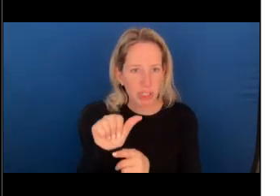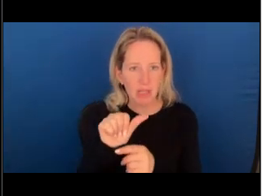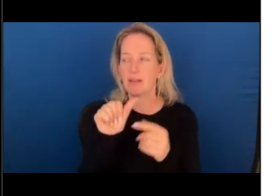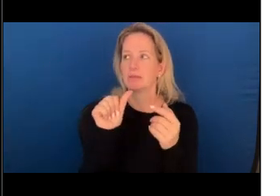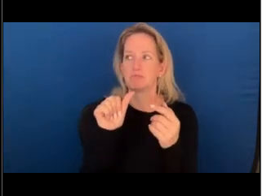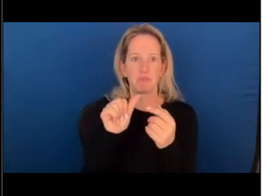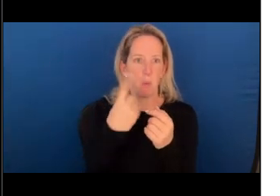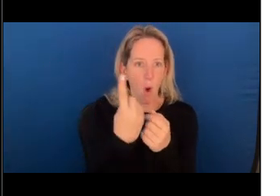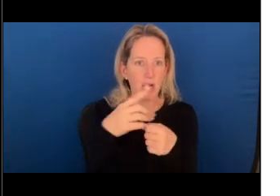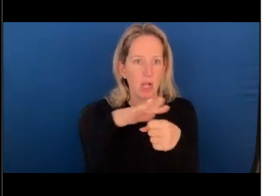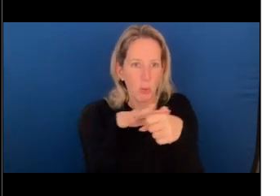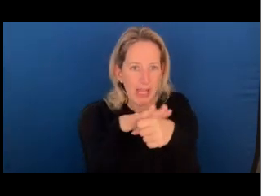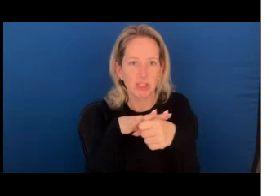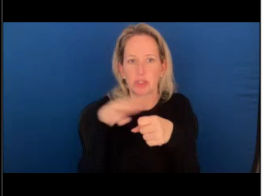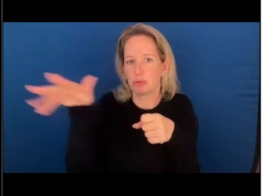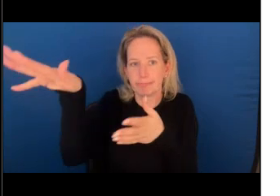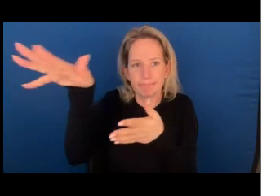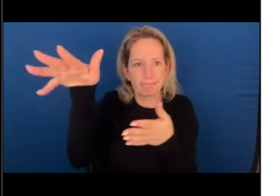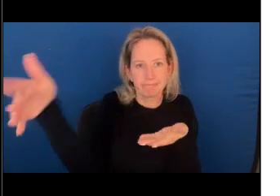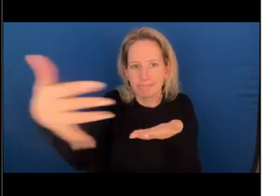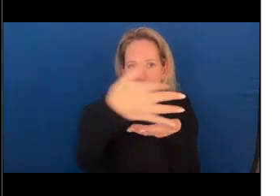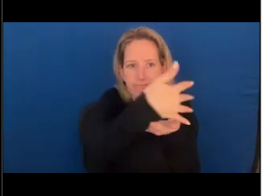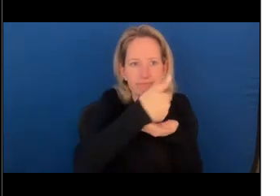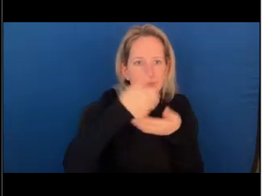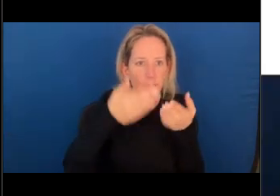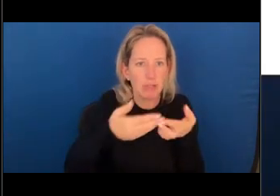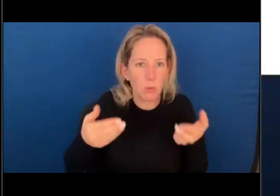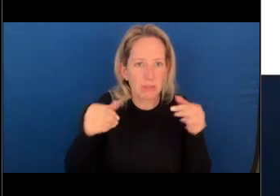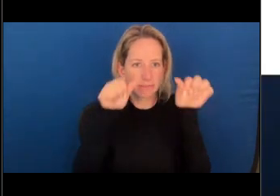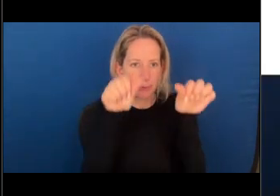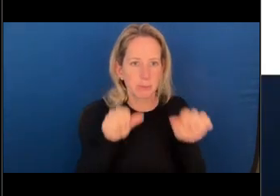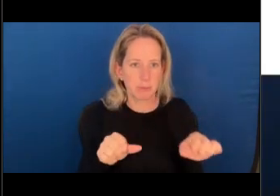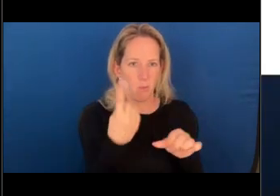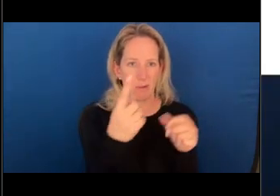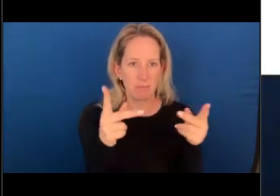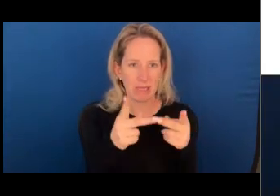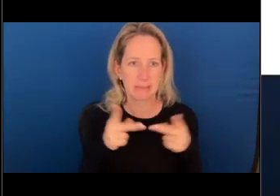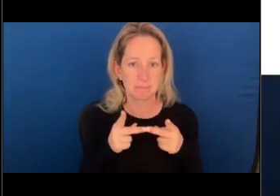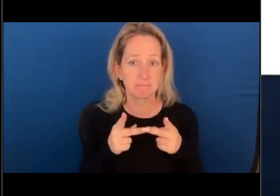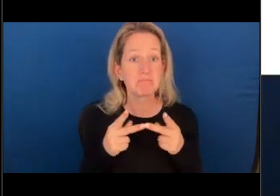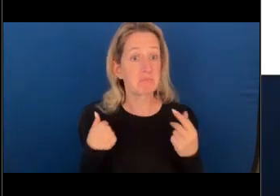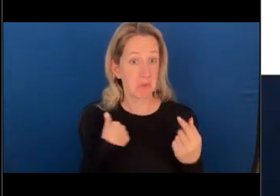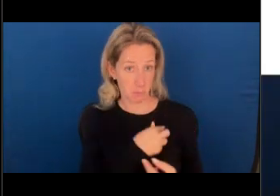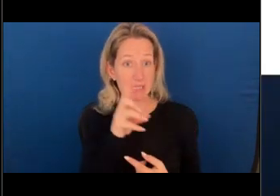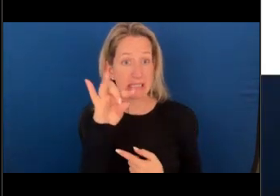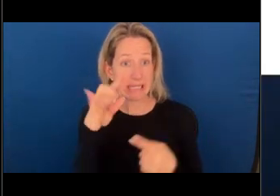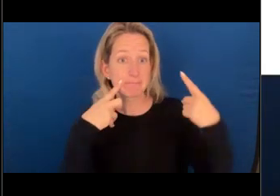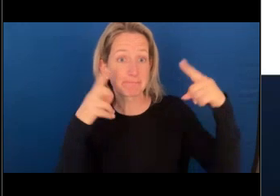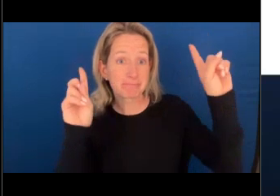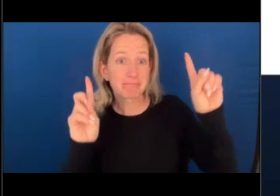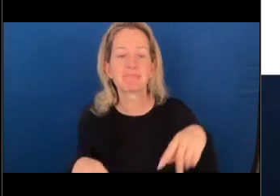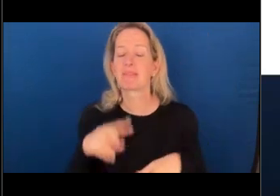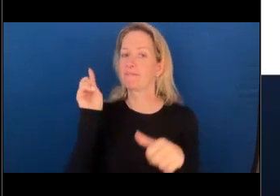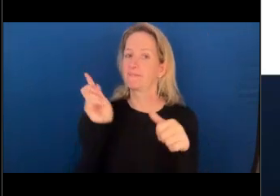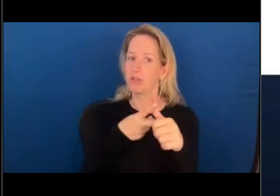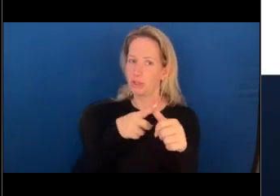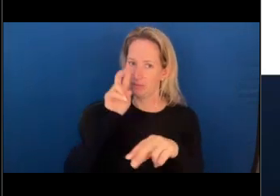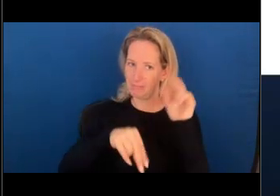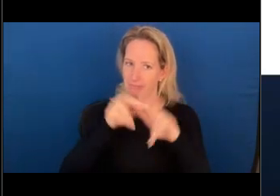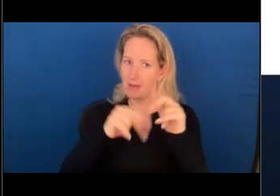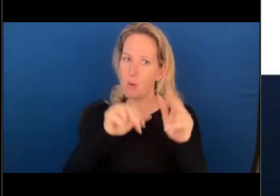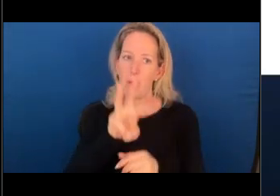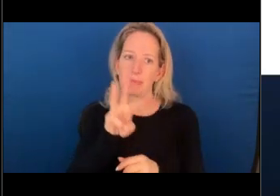read location. Next slide, please. And we did that. So we built a website centralizing a lot of